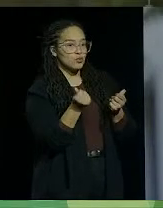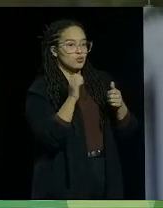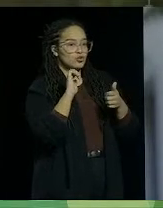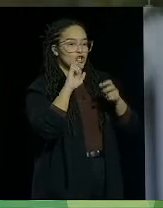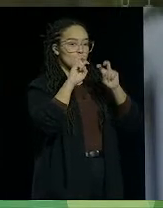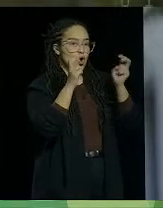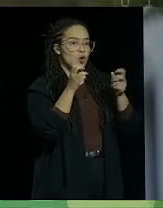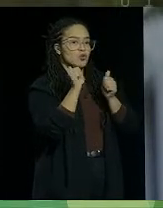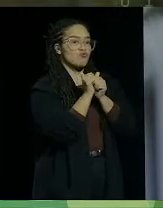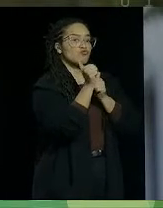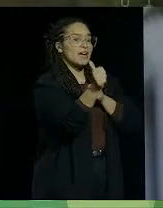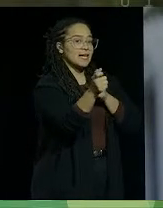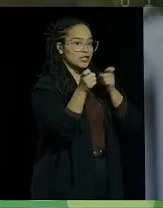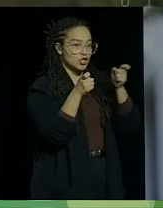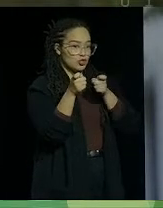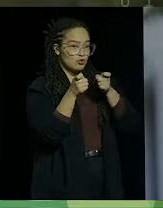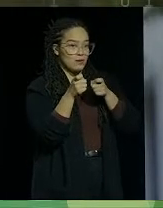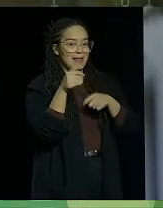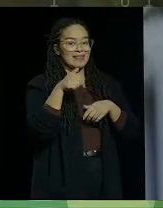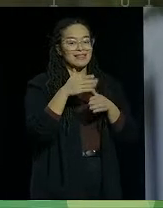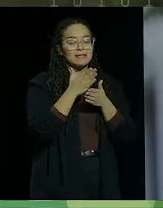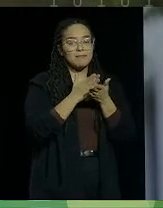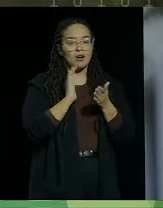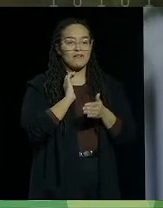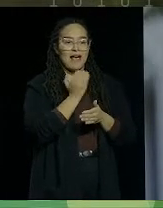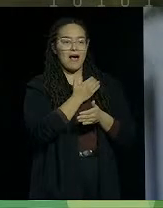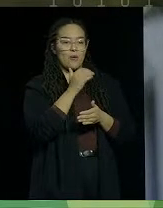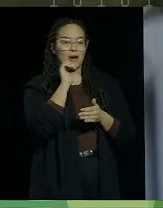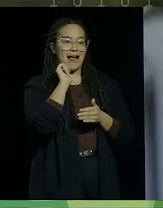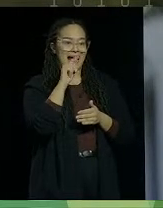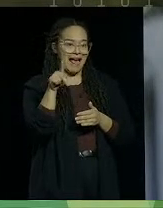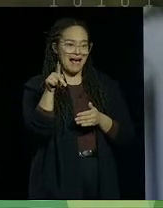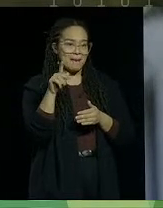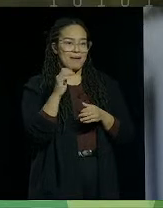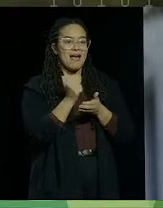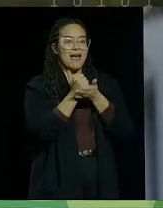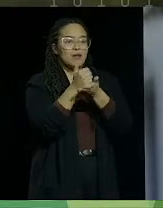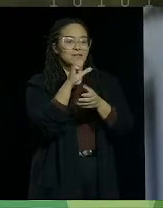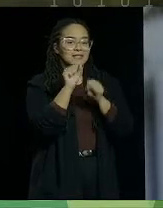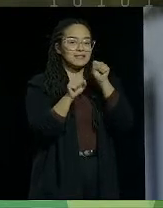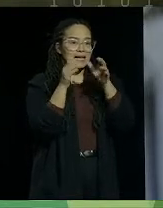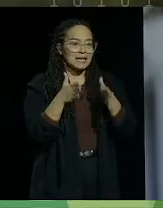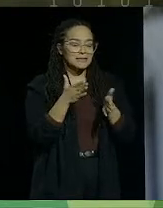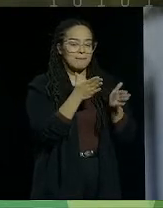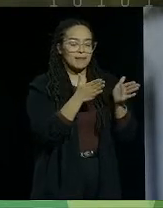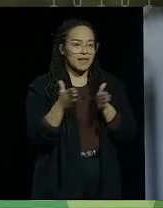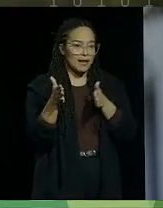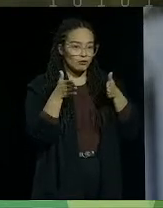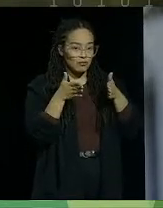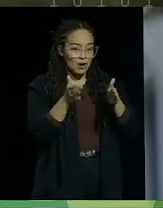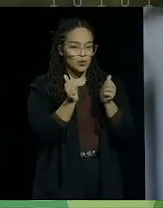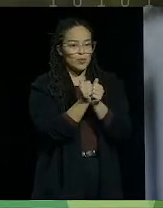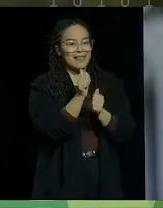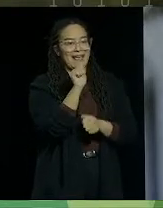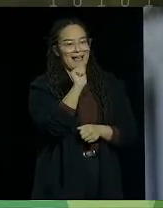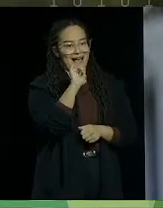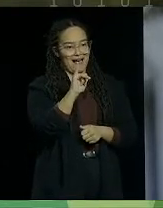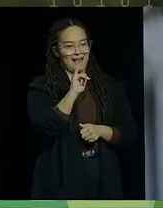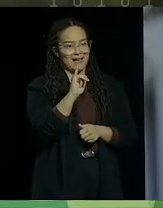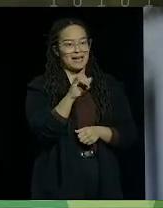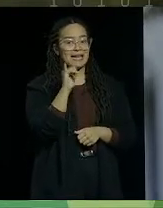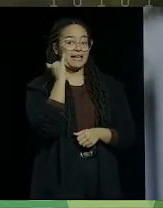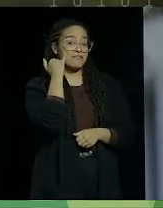control. This feature of our e-bike Flow app helps cyclists plan their routes with the help of AI. If